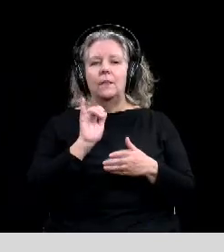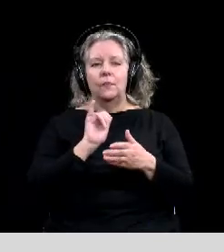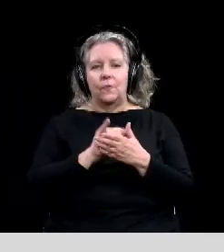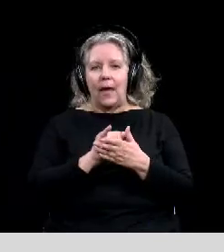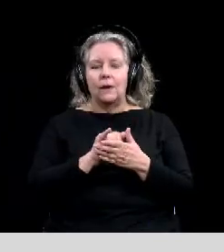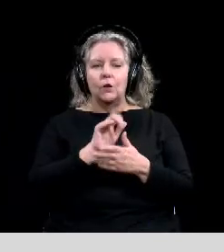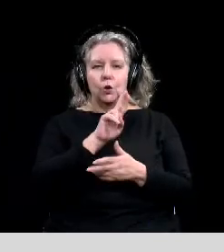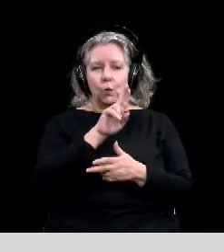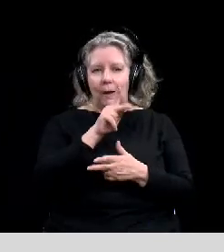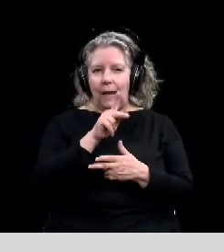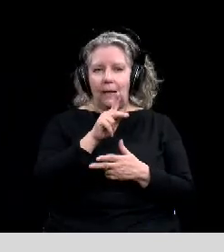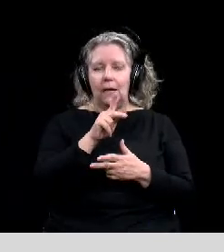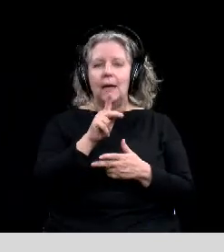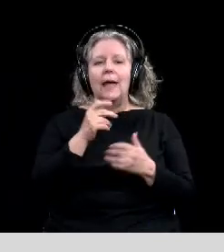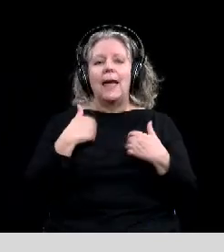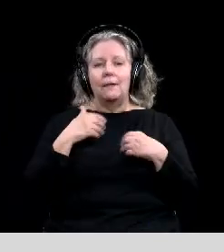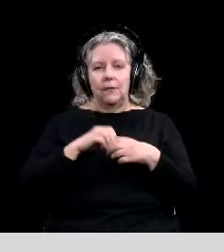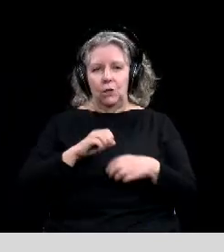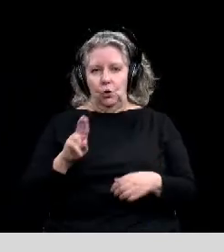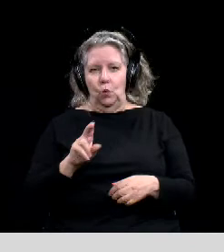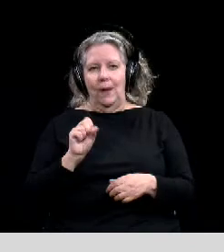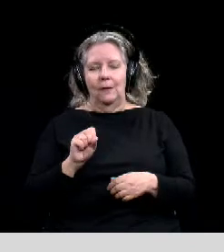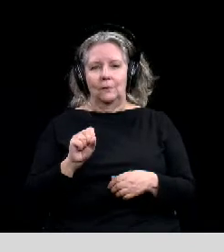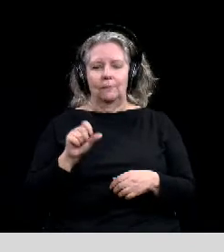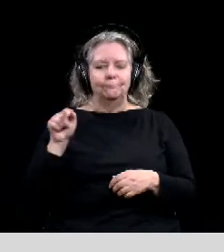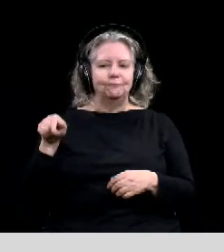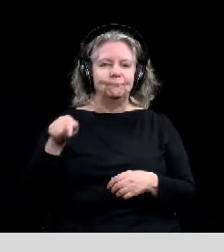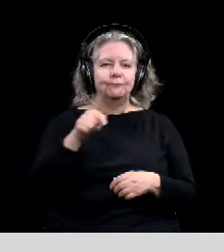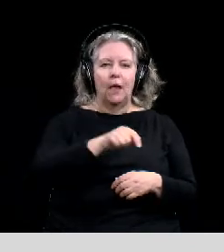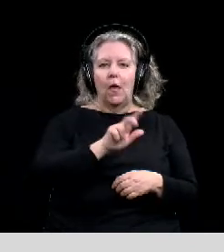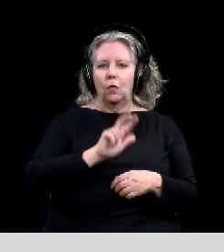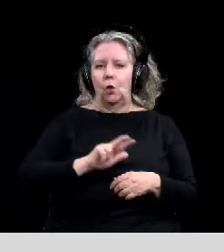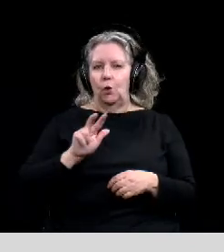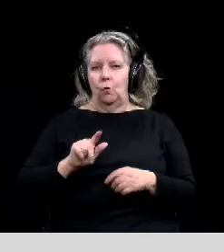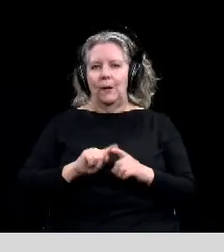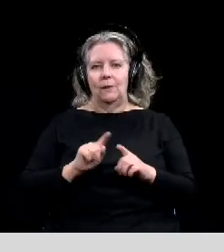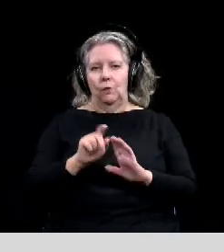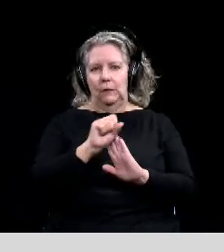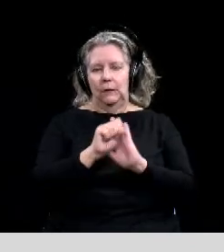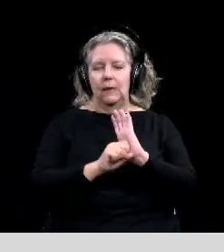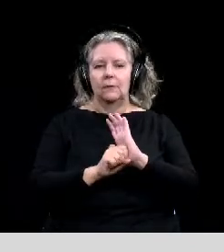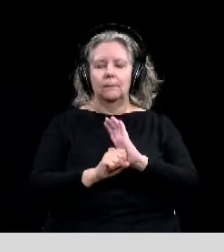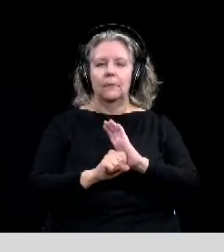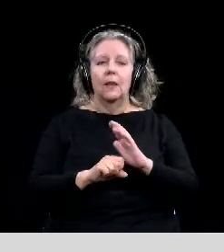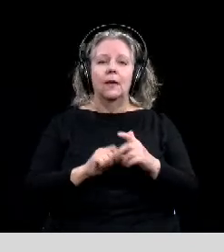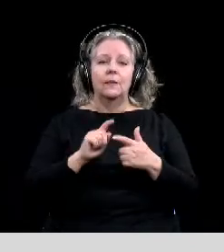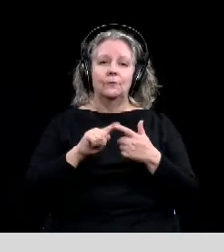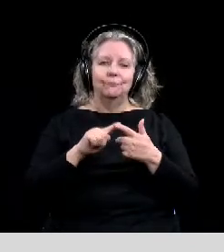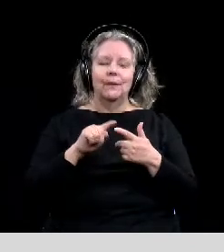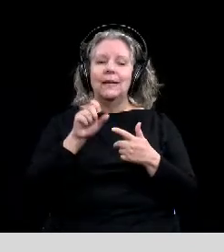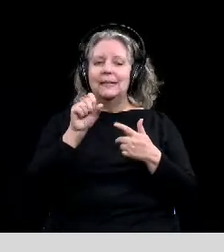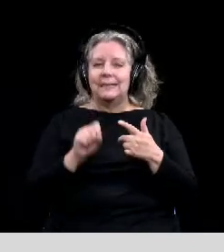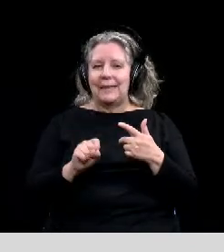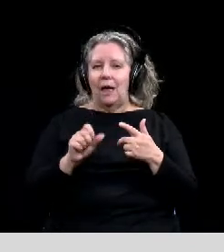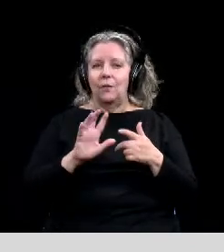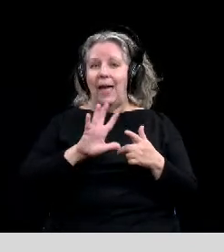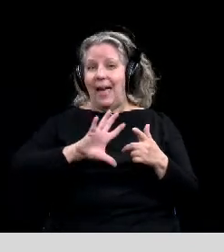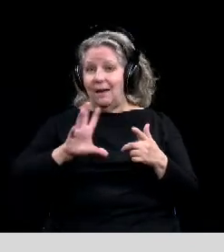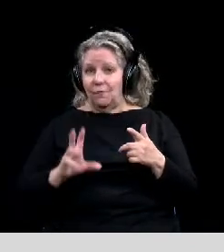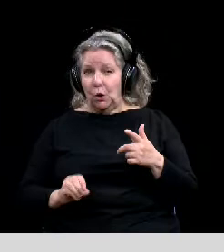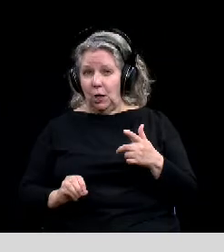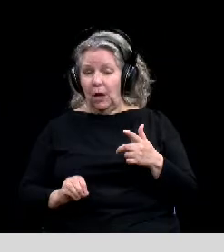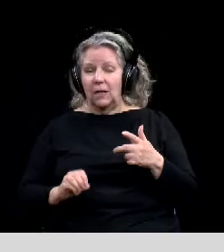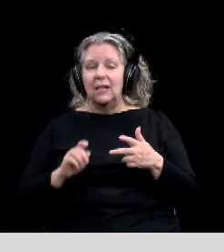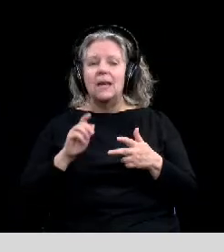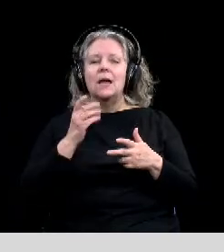B1351, the South African variant, it is likely more transmissible and possibly